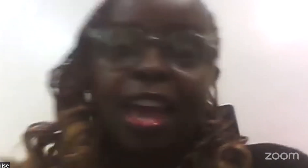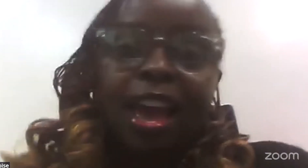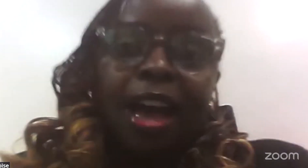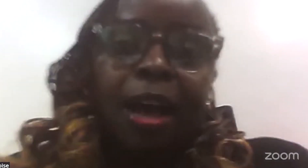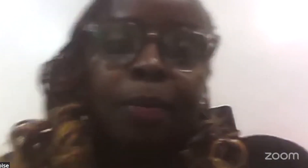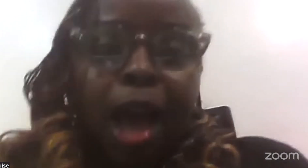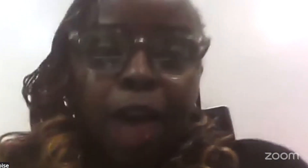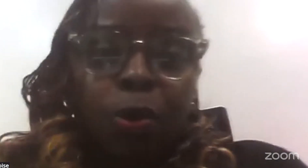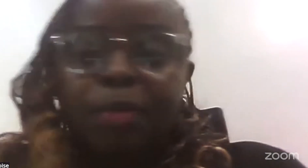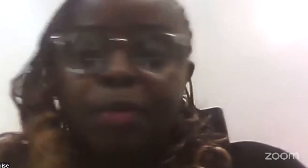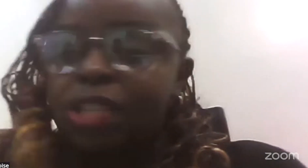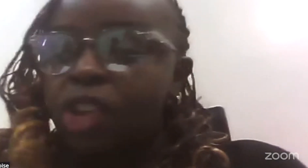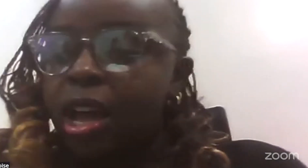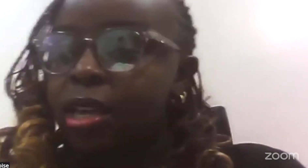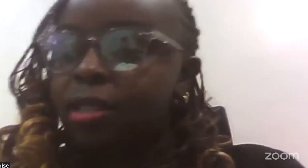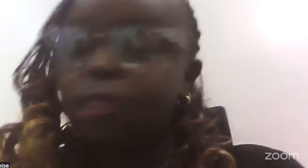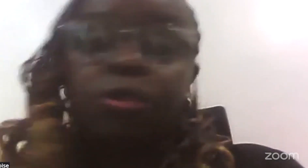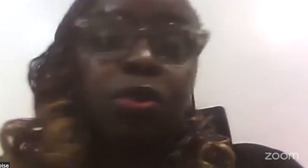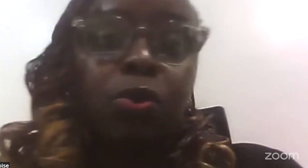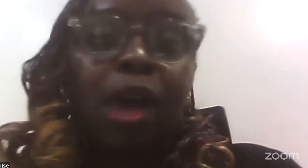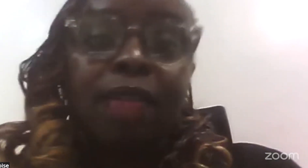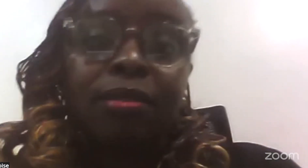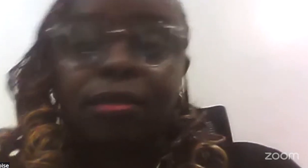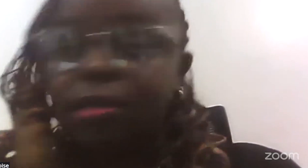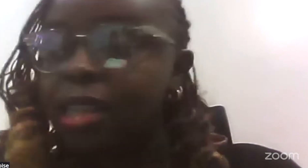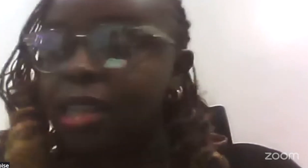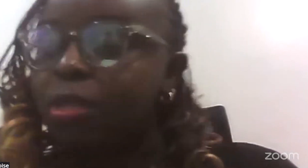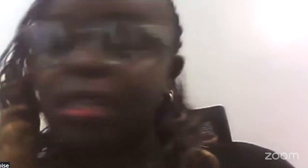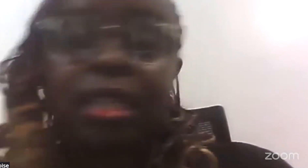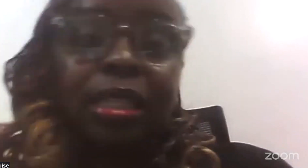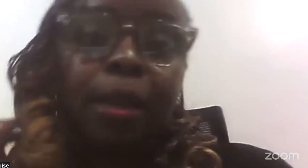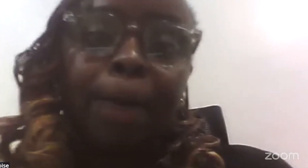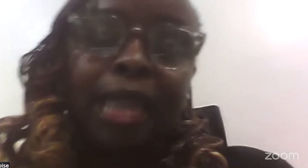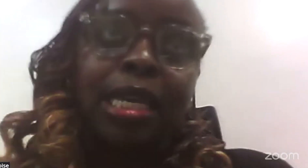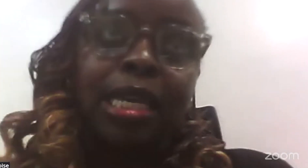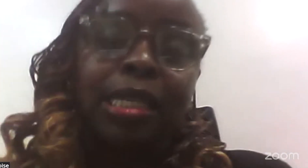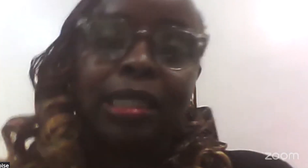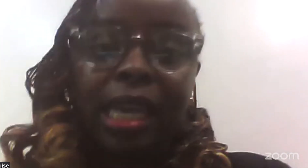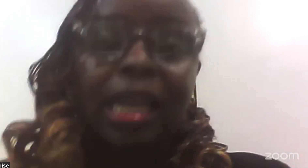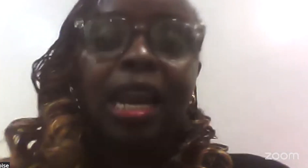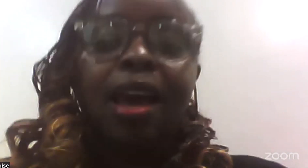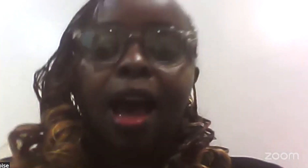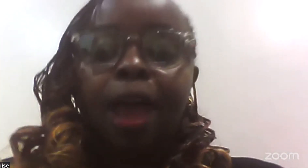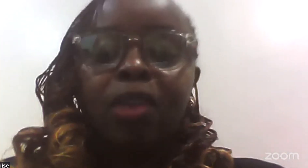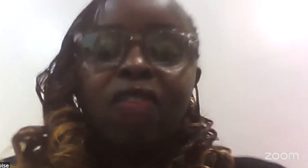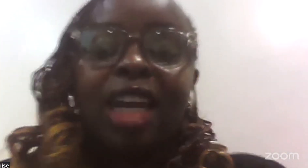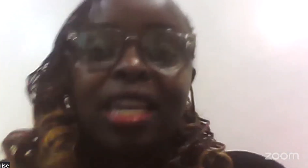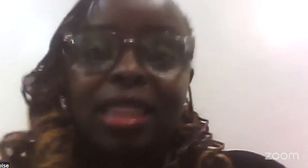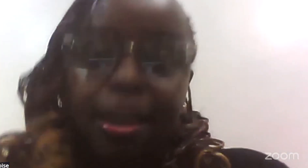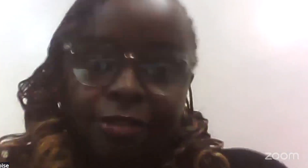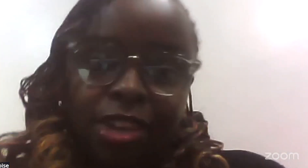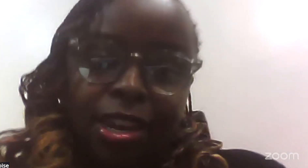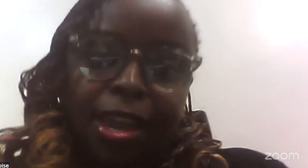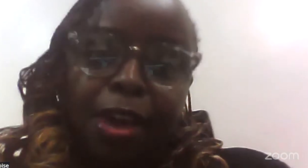managers. An owner manager is someone who has started a business but is still running